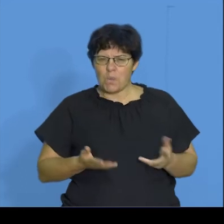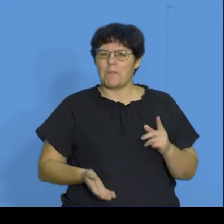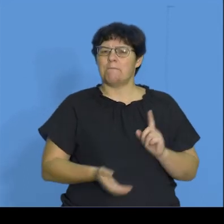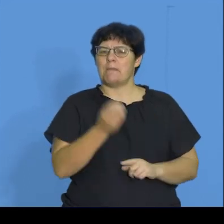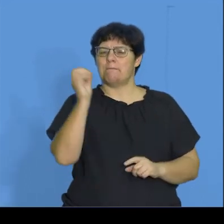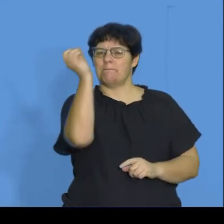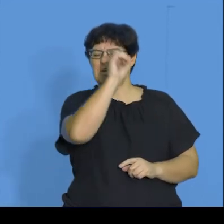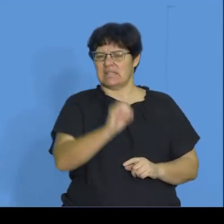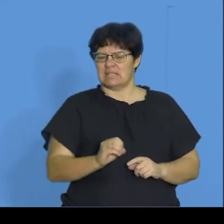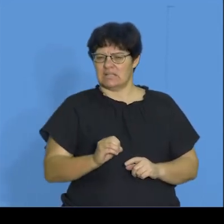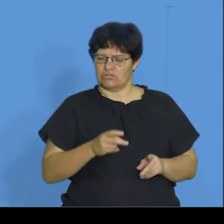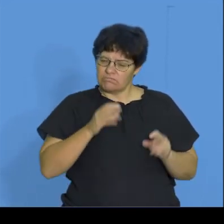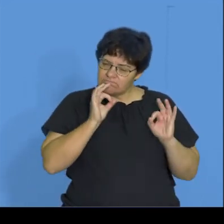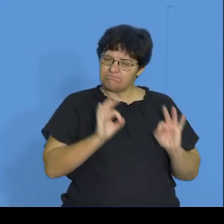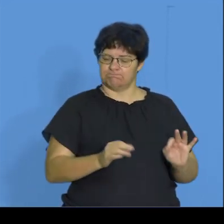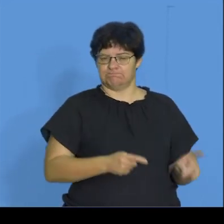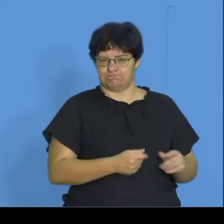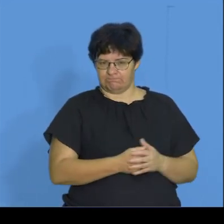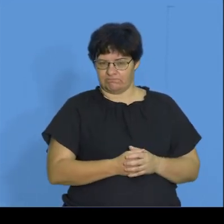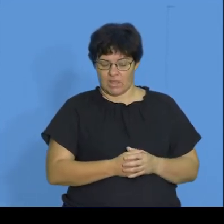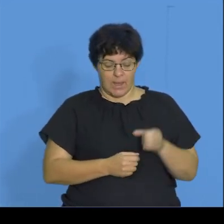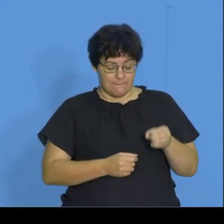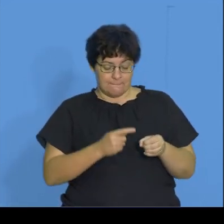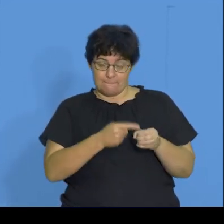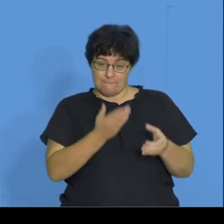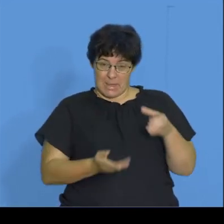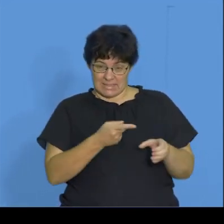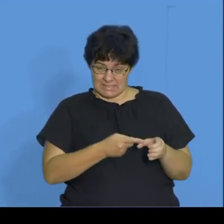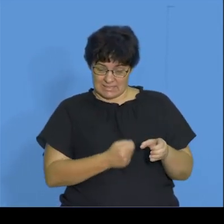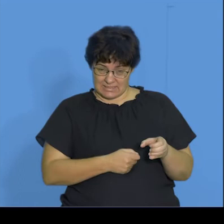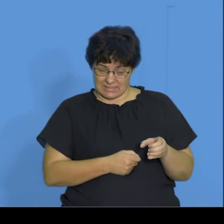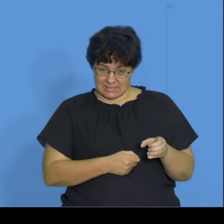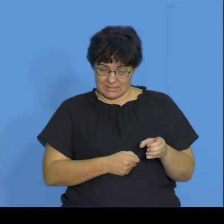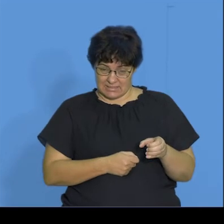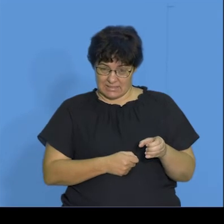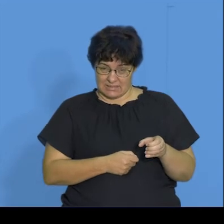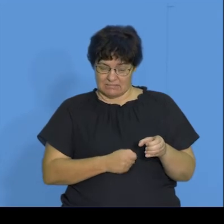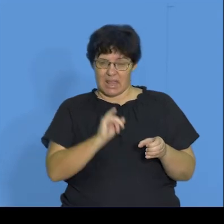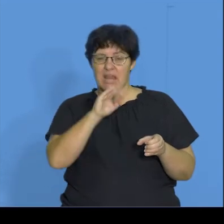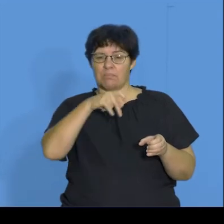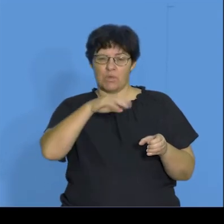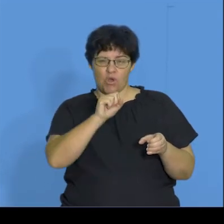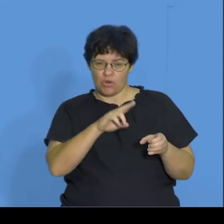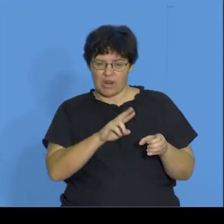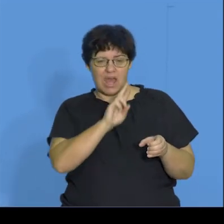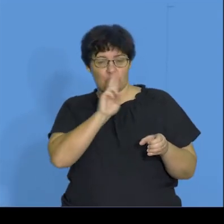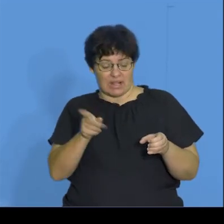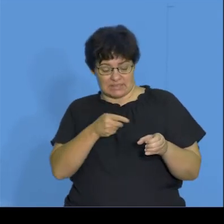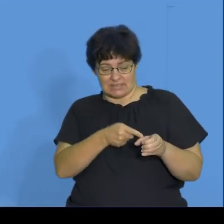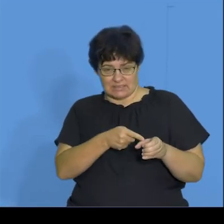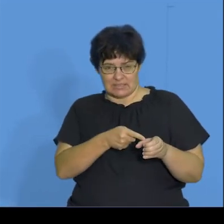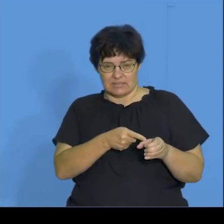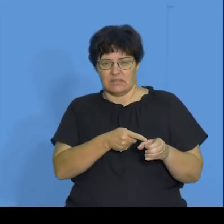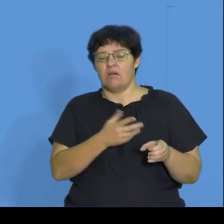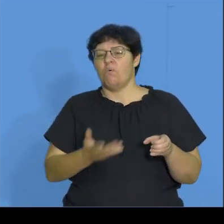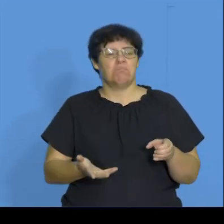purity? Given the mass of the sample or the impure reactant, why is we saying reactant? Because it could be